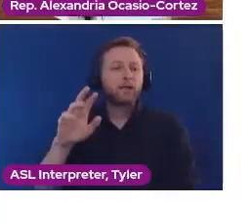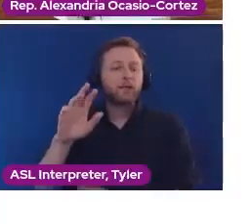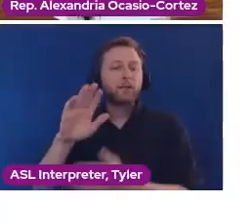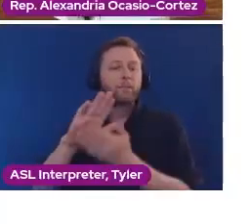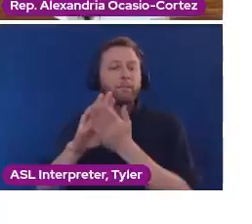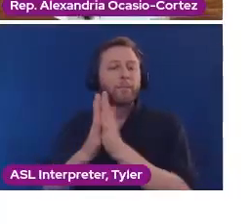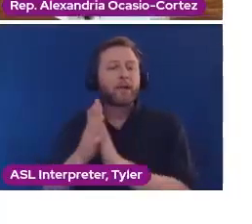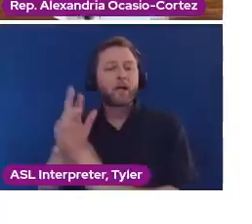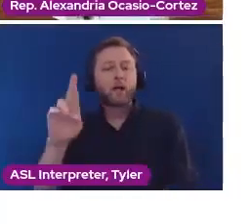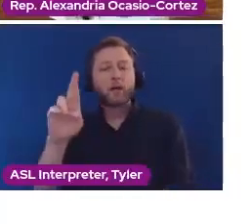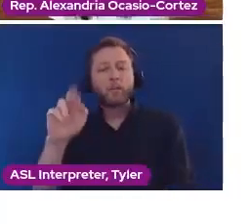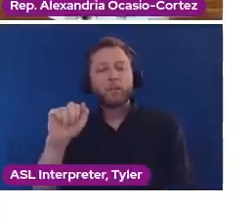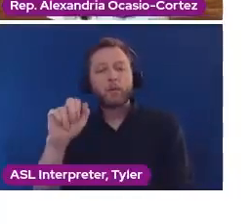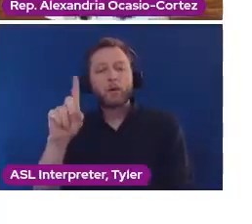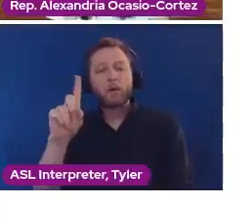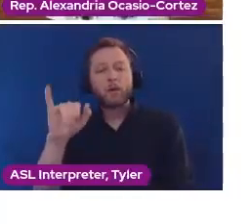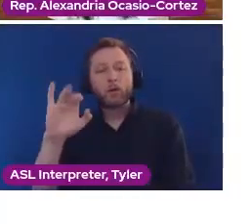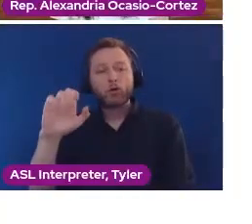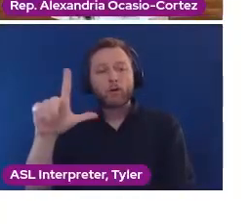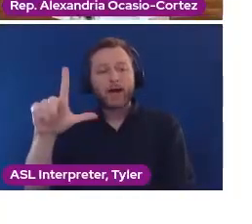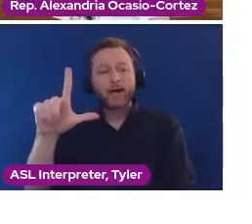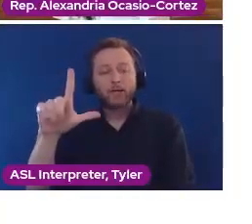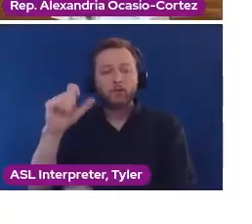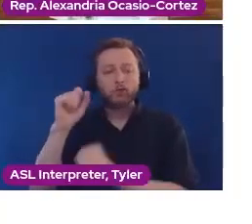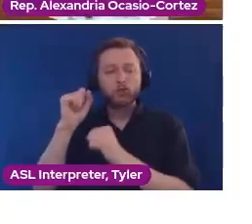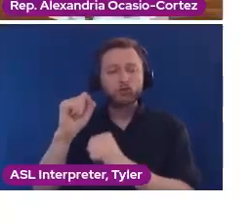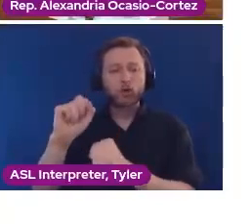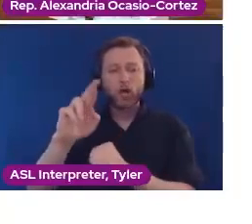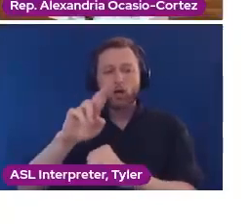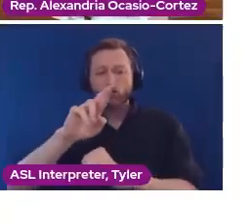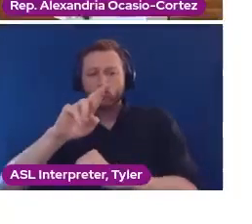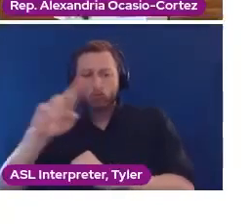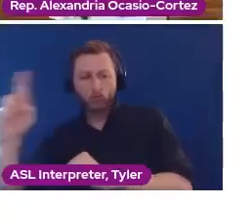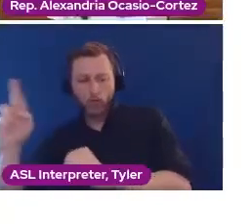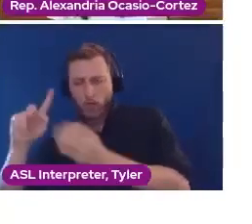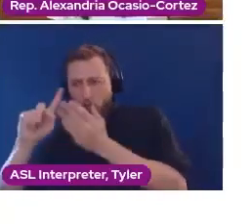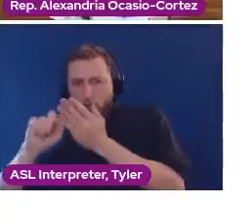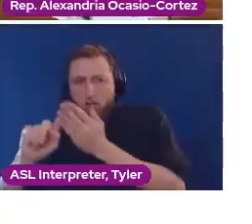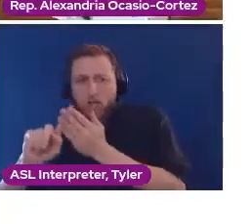Facebook and crediting what